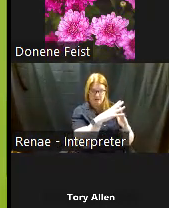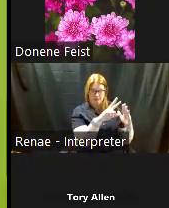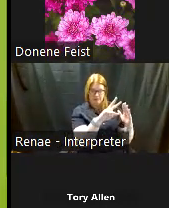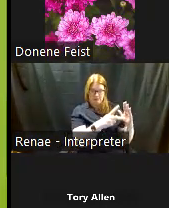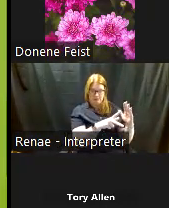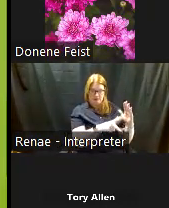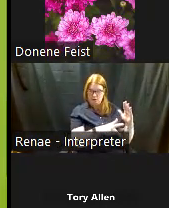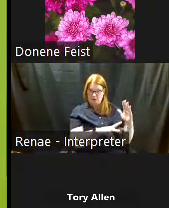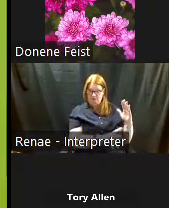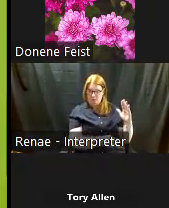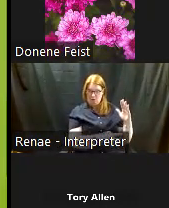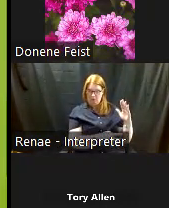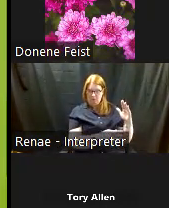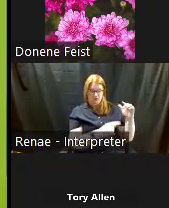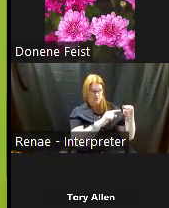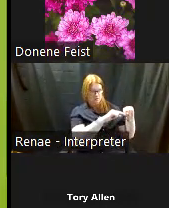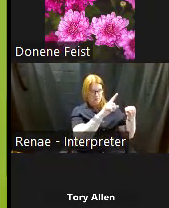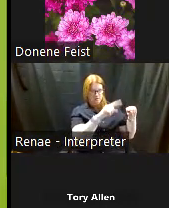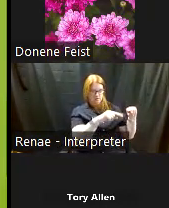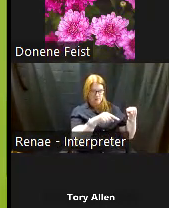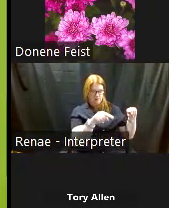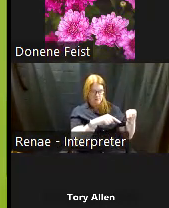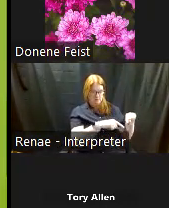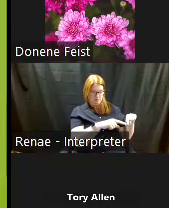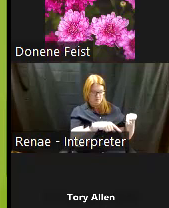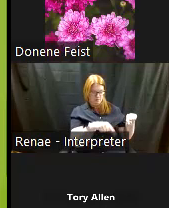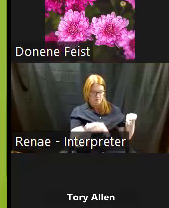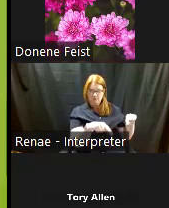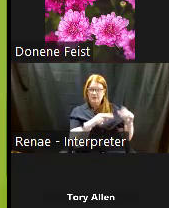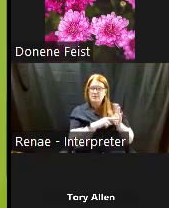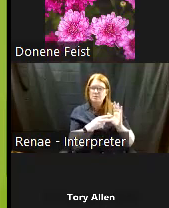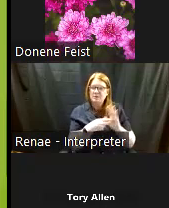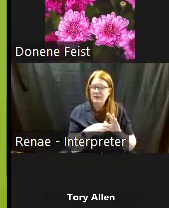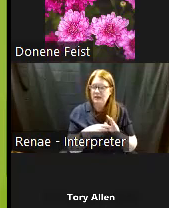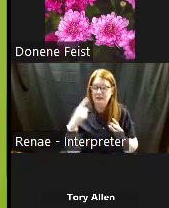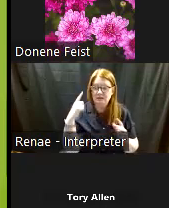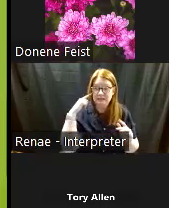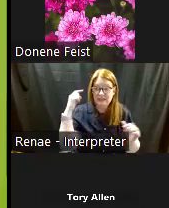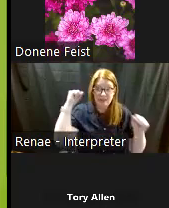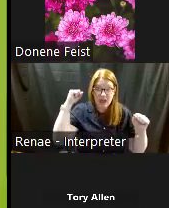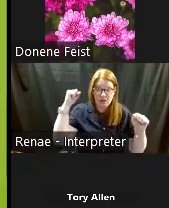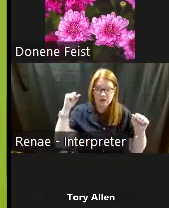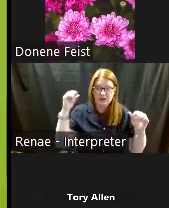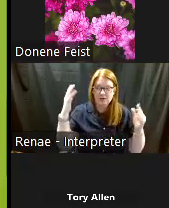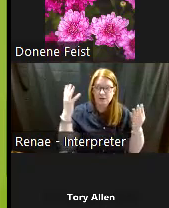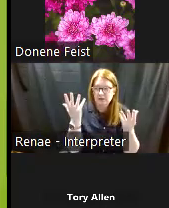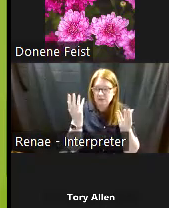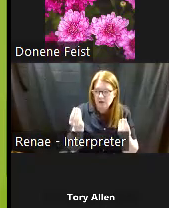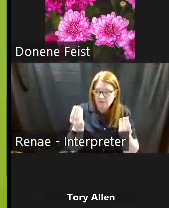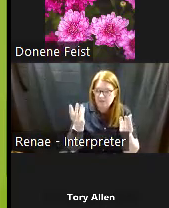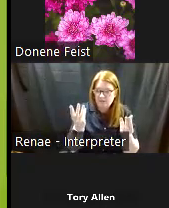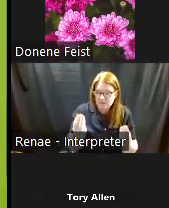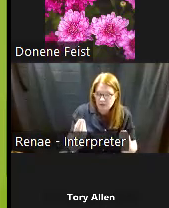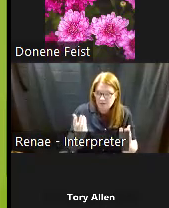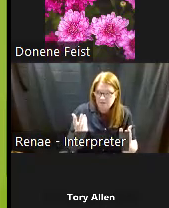third, and the fourth, each of those tracings, we're just turning the volume down a little bit each time. And we're tracking that wave 5